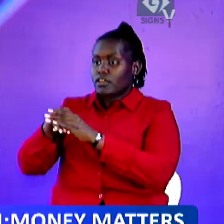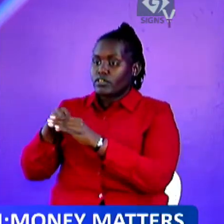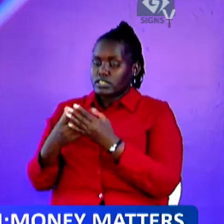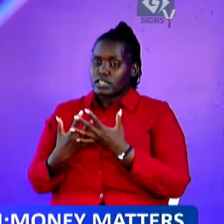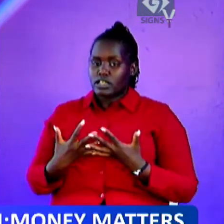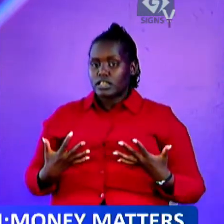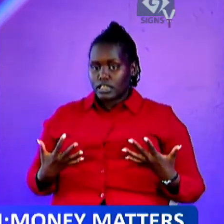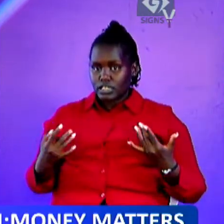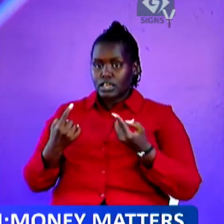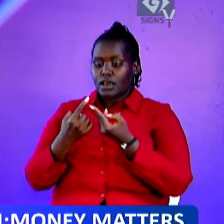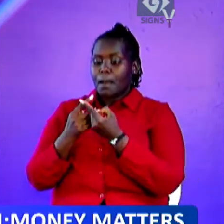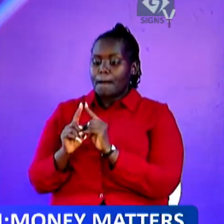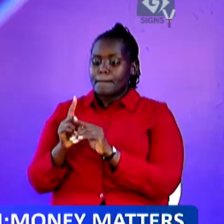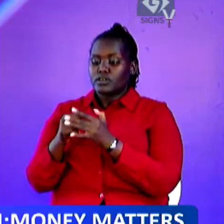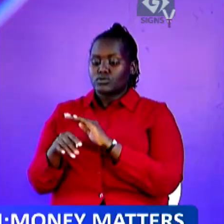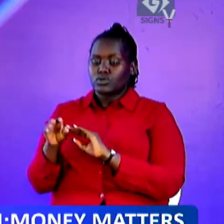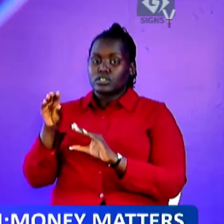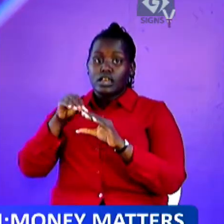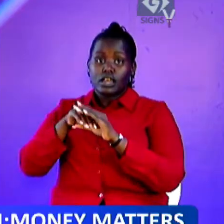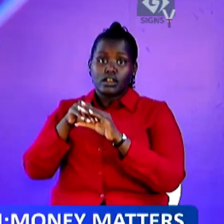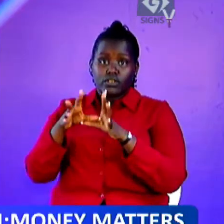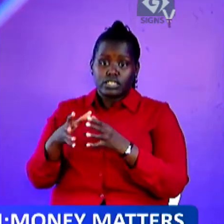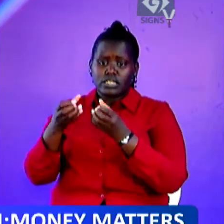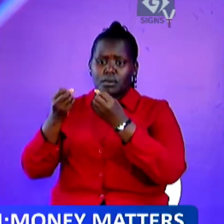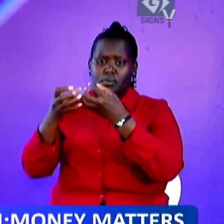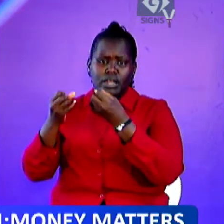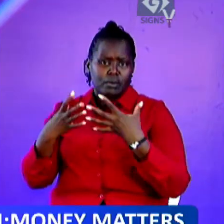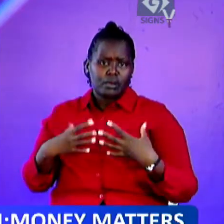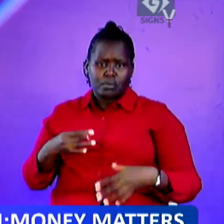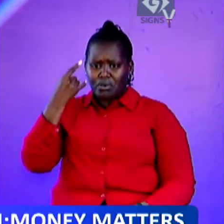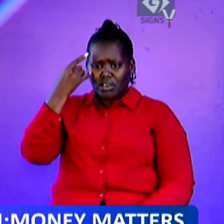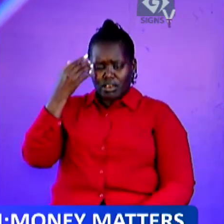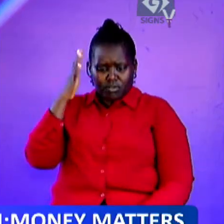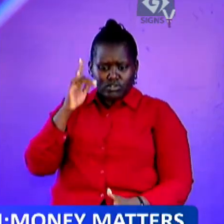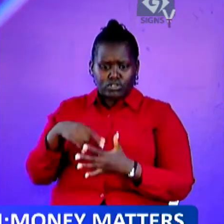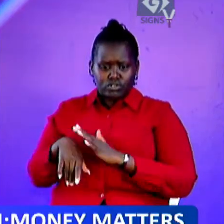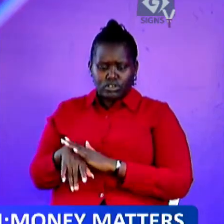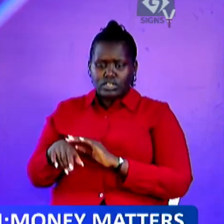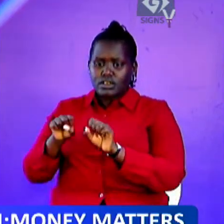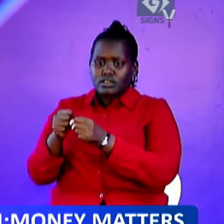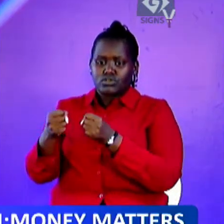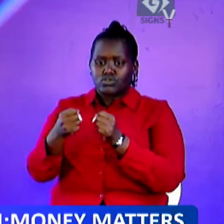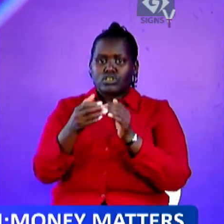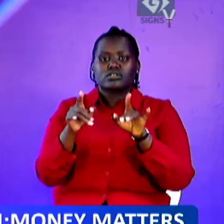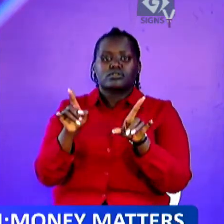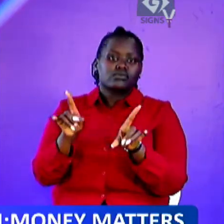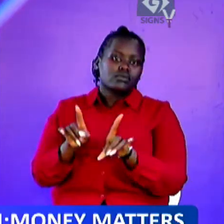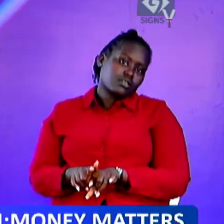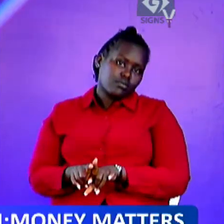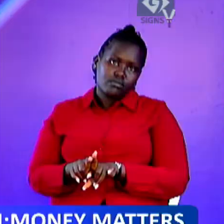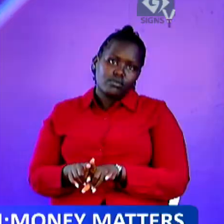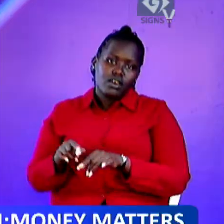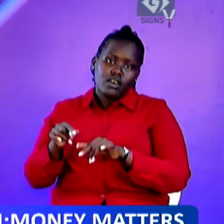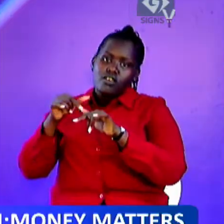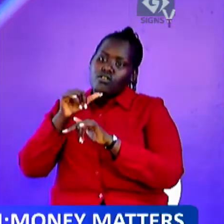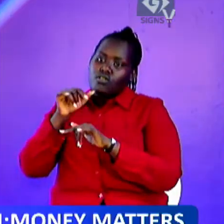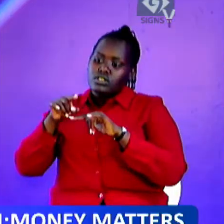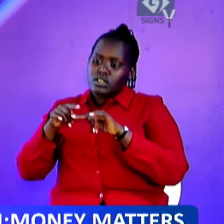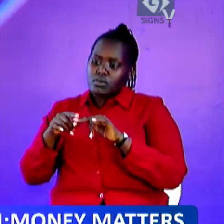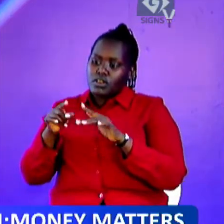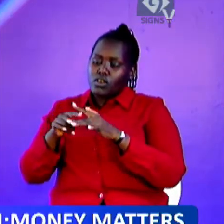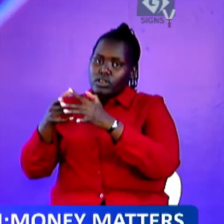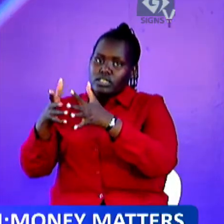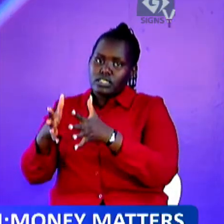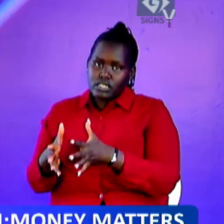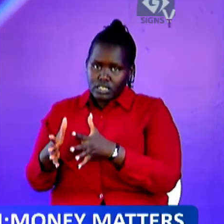thing. But what investors, and that is the thing that most people don't know, is that the structure is the same, irrespective of the founder. Some founders are